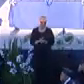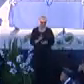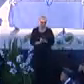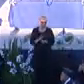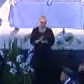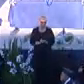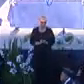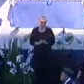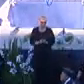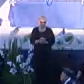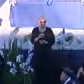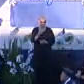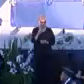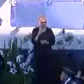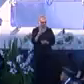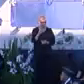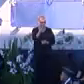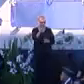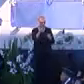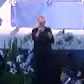Israel Walwork, please stand.